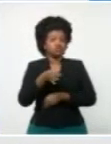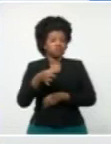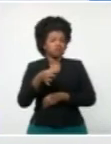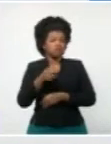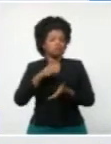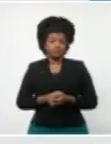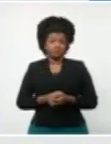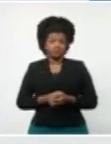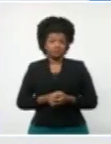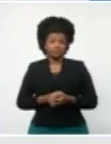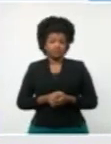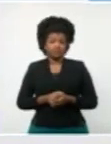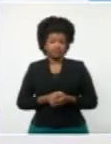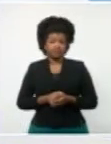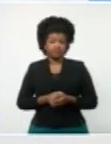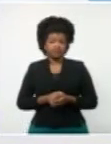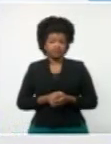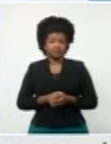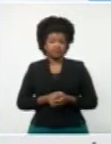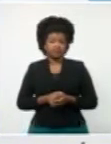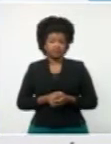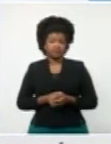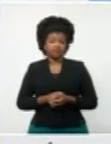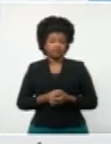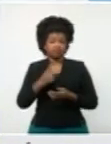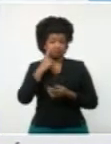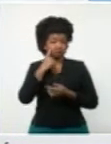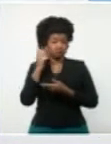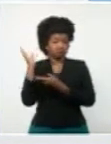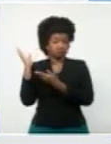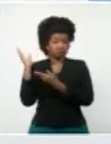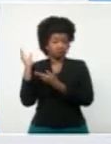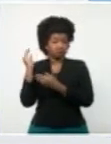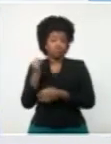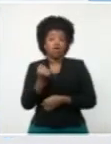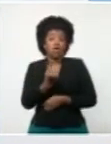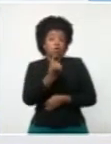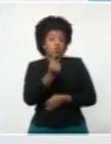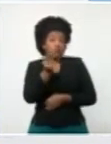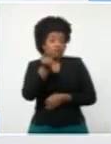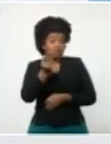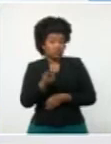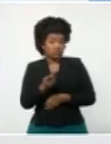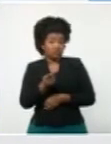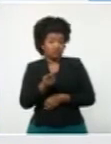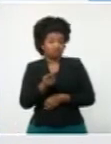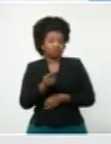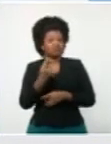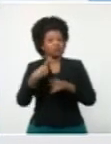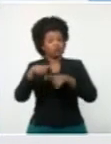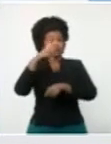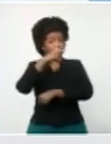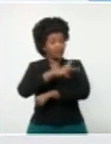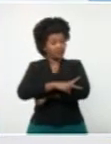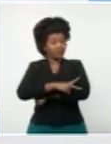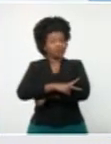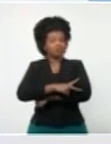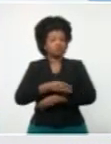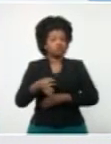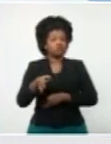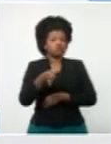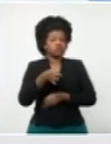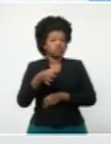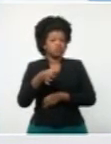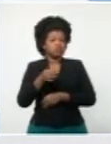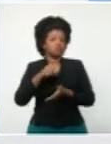And allow me here to point out that imported cases do not increase the